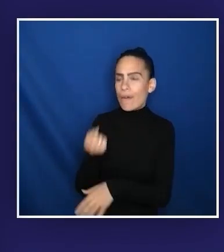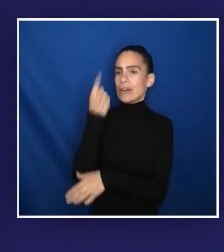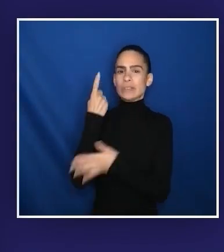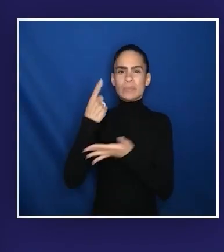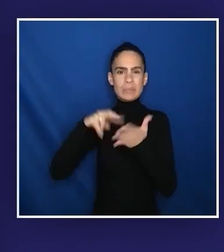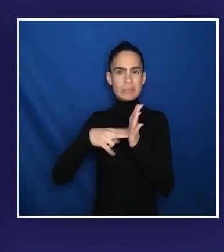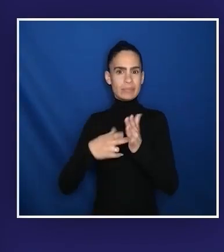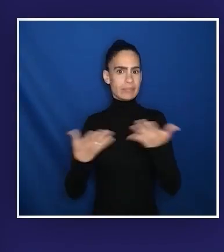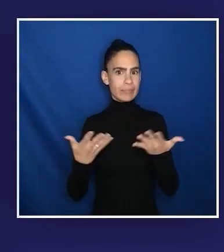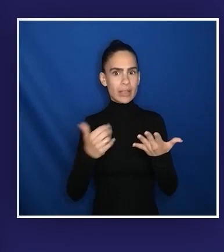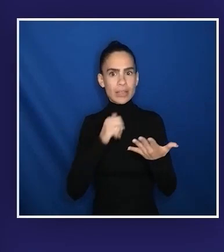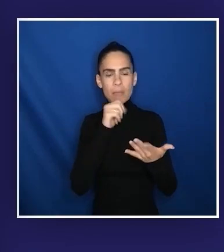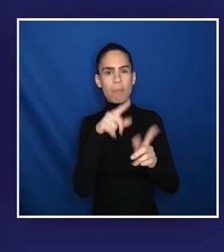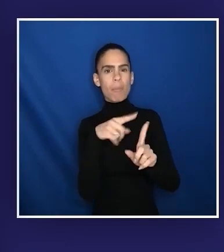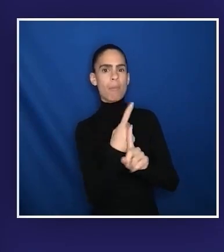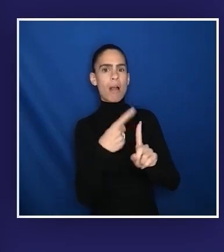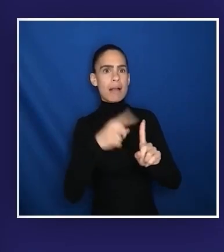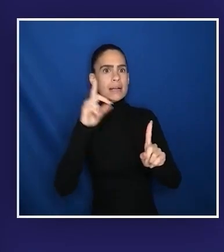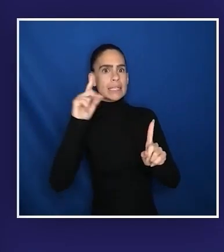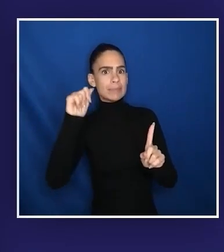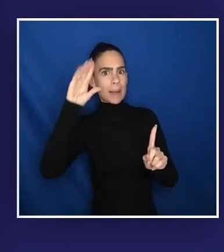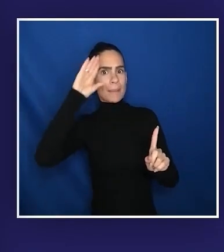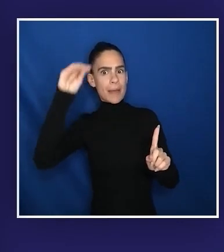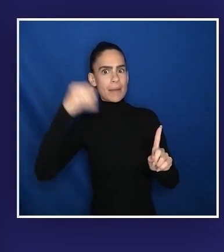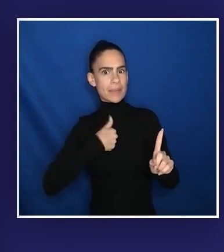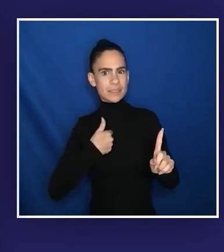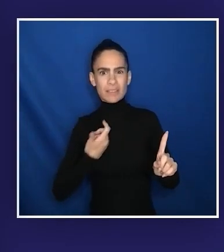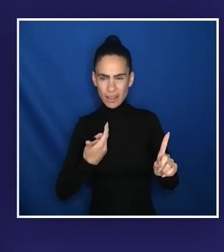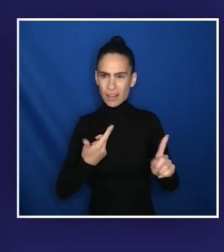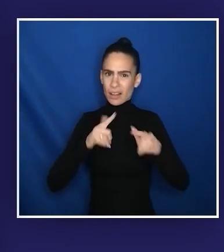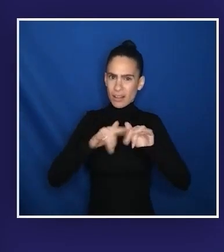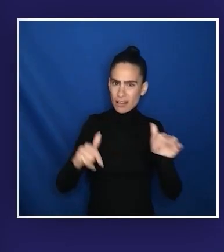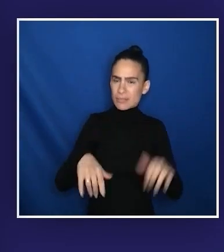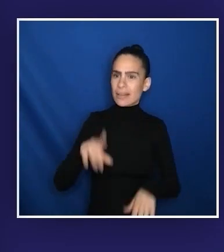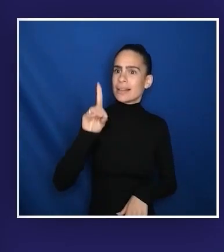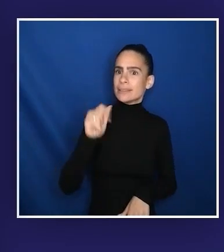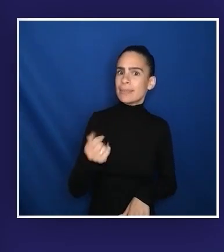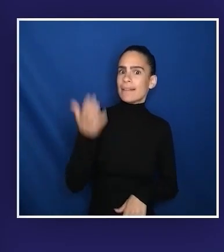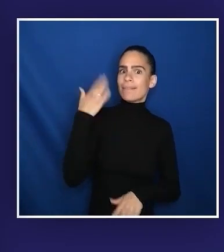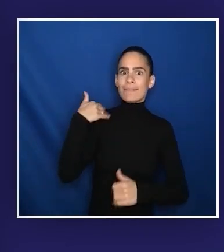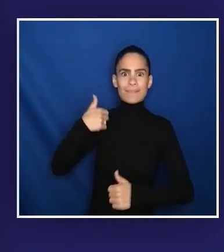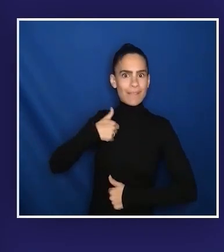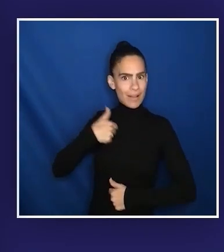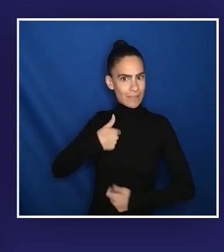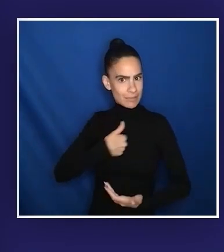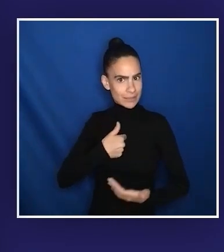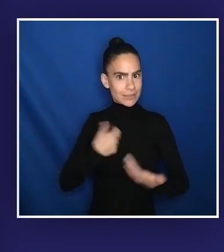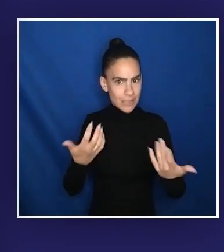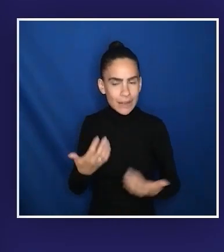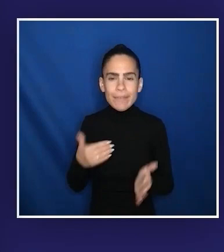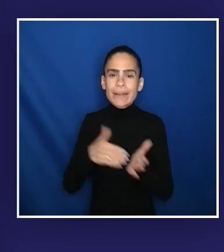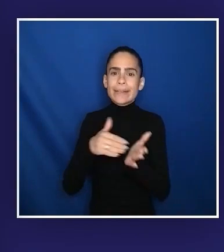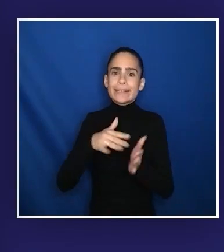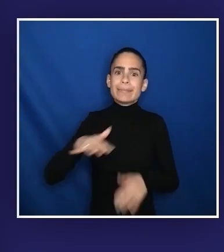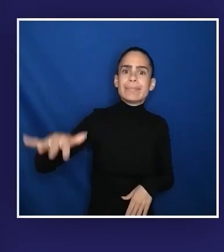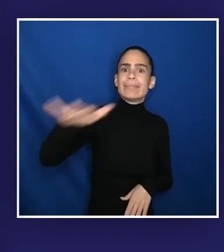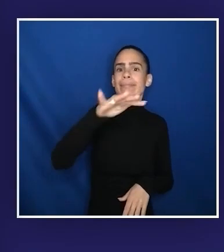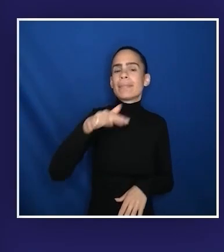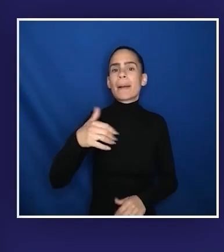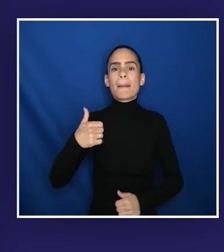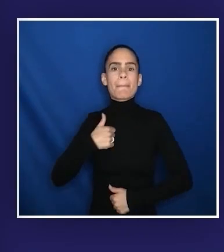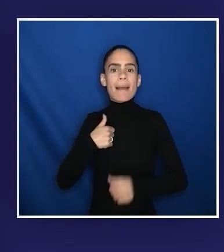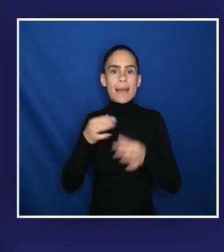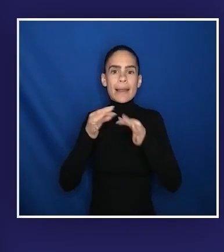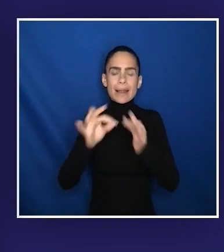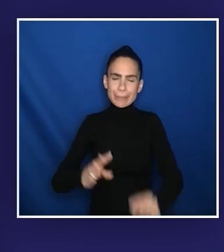into understanding what it means to be not just a disabled man, but really means to be a disabled veteran. A lot of the times the